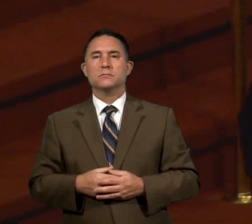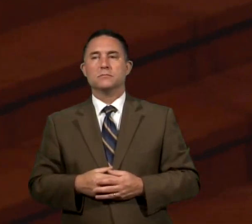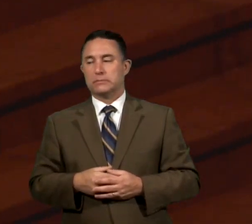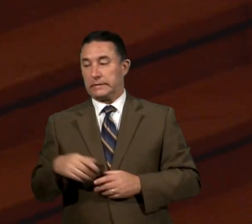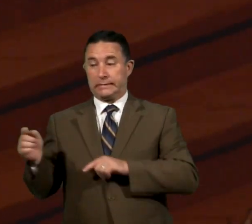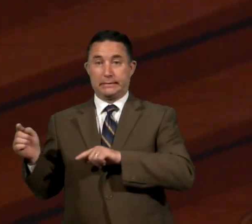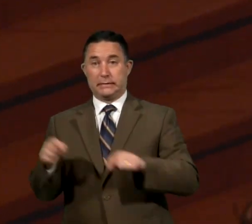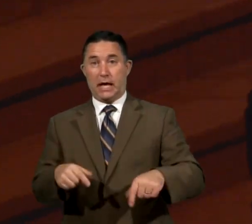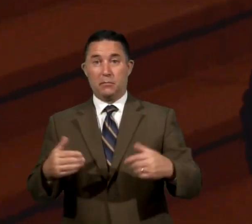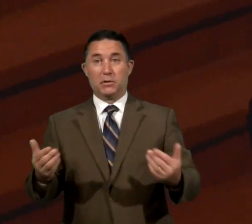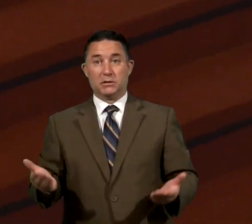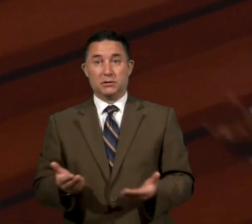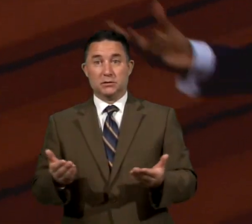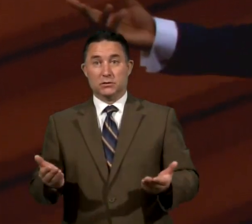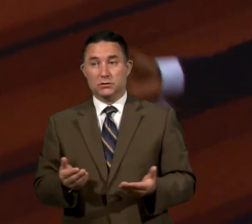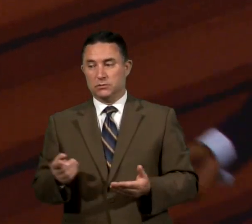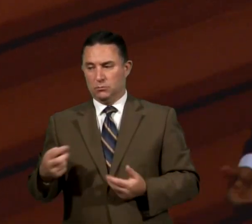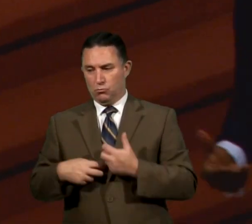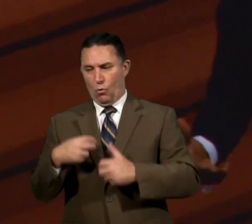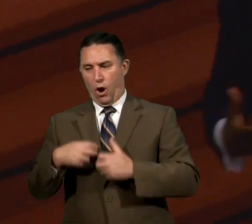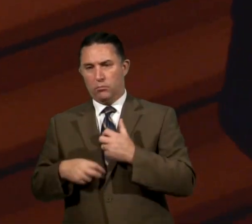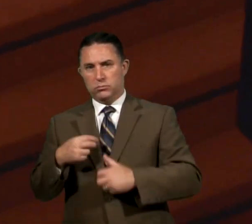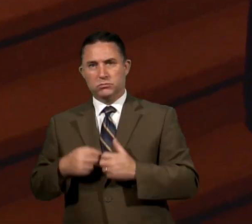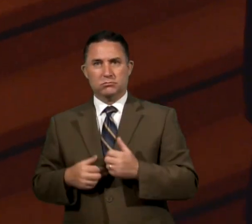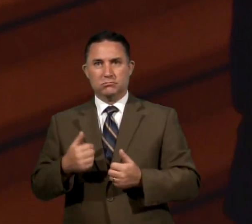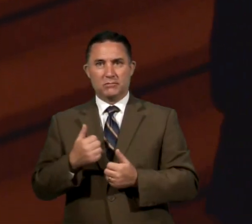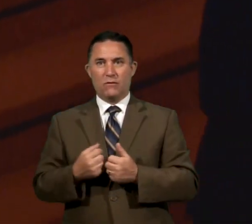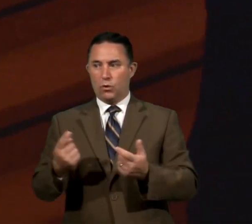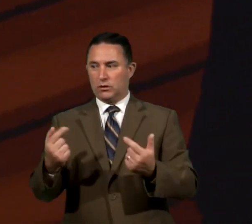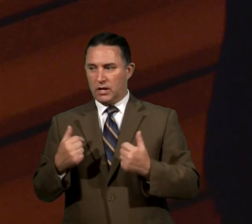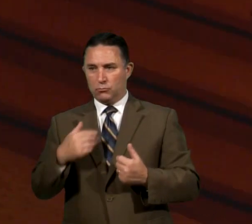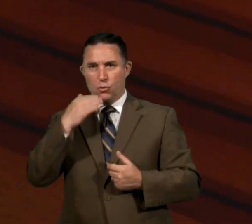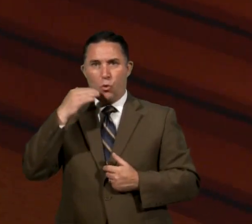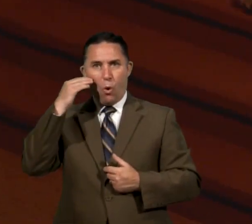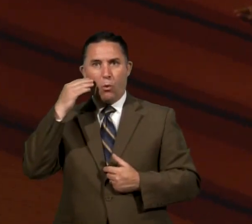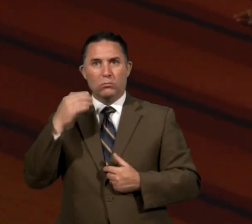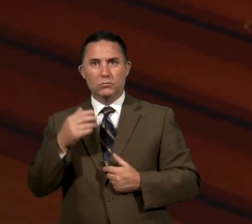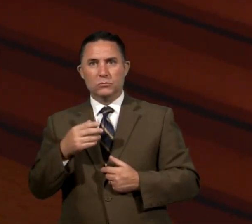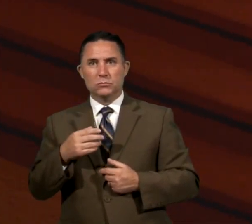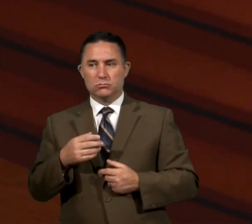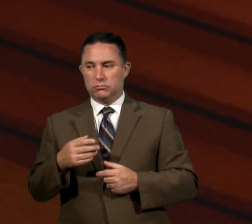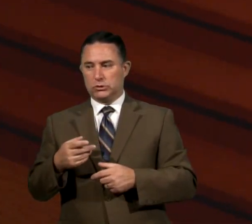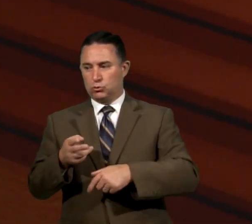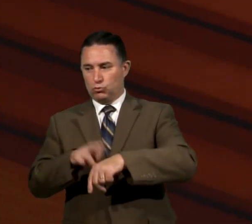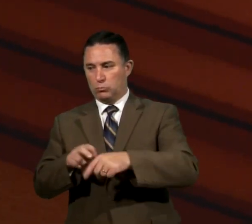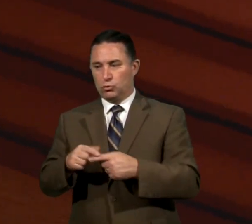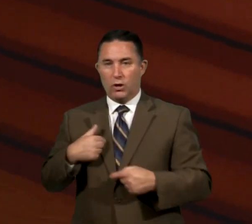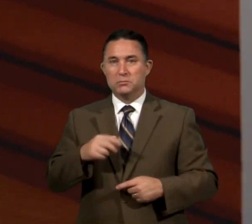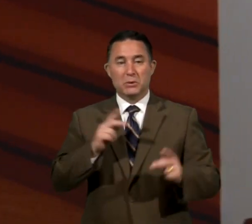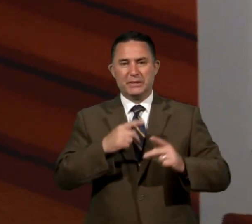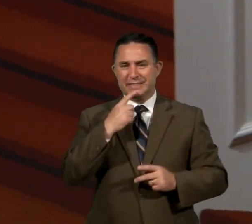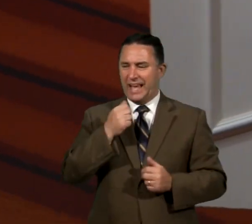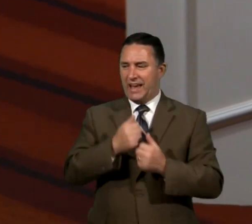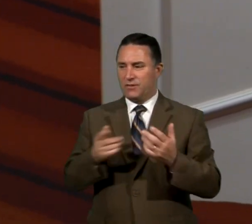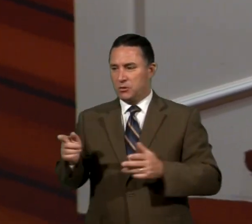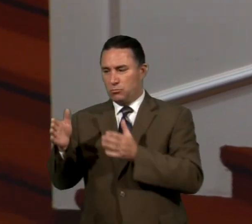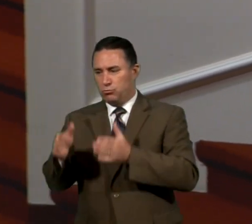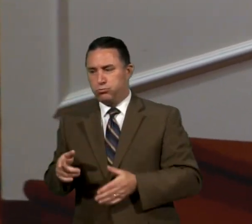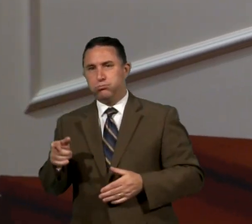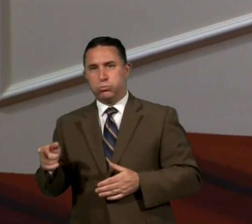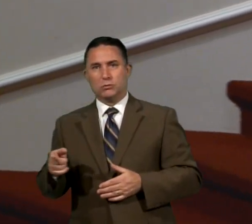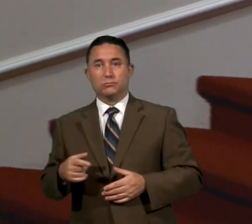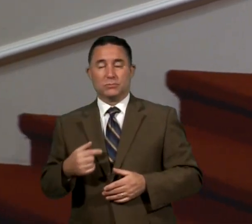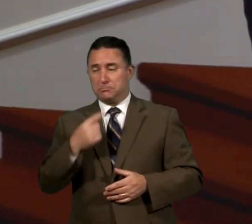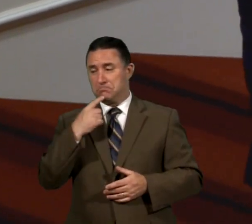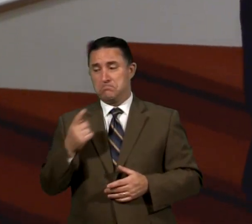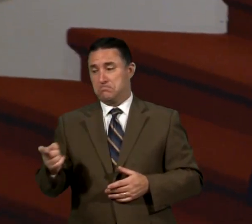He came here with issues. Everybody that comes over to our home is normal to us. I know people try to tell us everything about the person. We